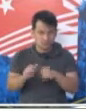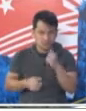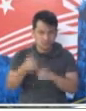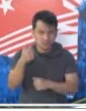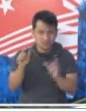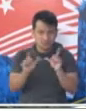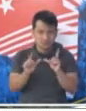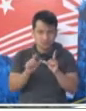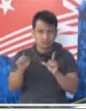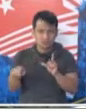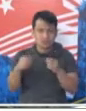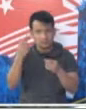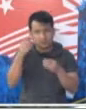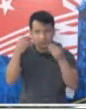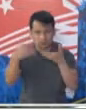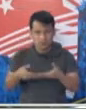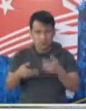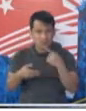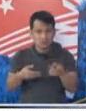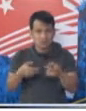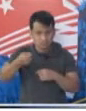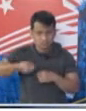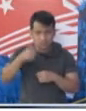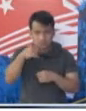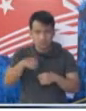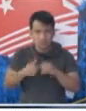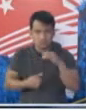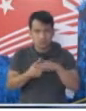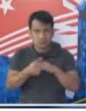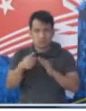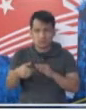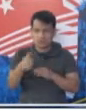licensure examination for teachers. Sa hearing po ng Senado kahapon, lumalabas na